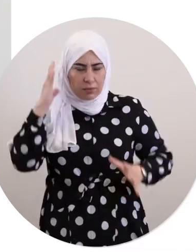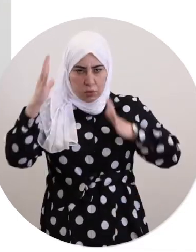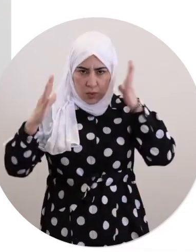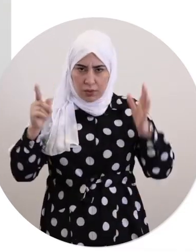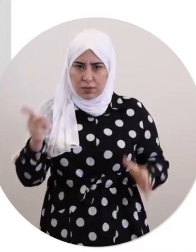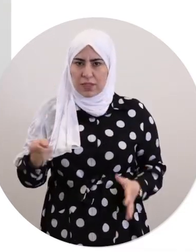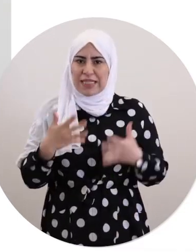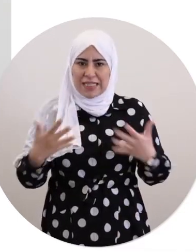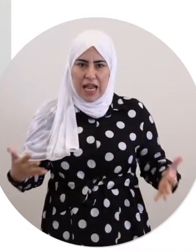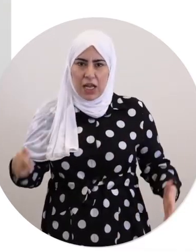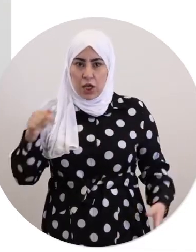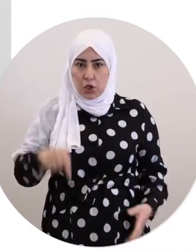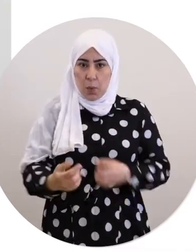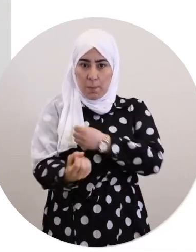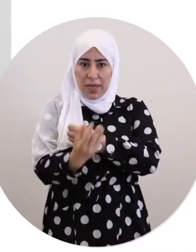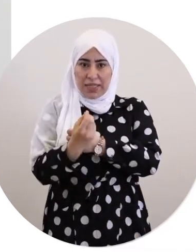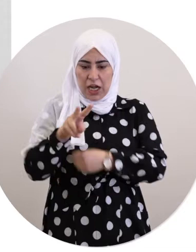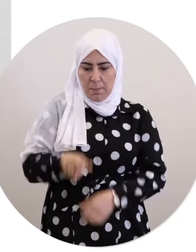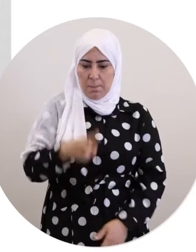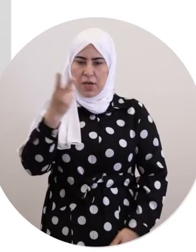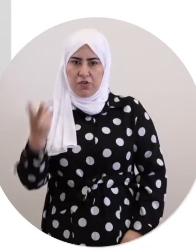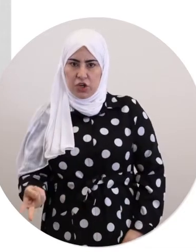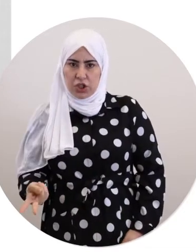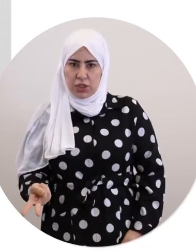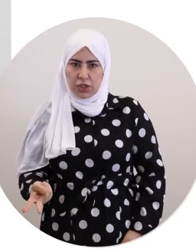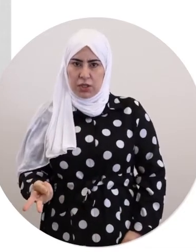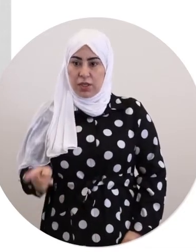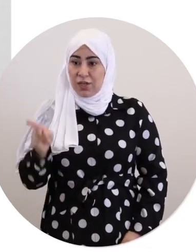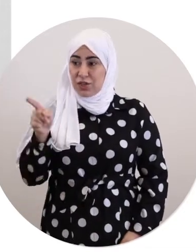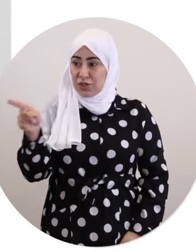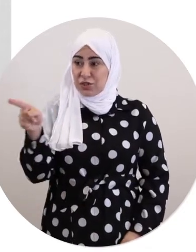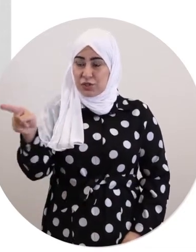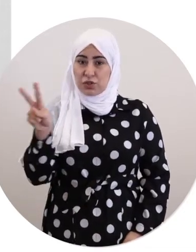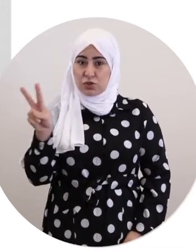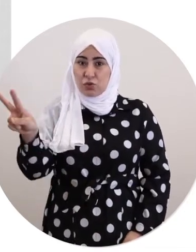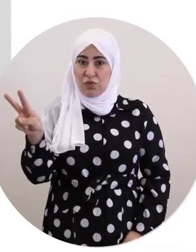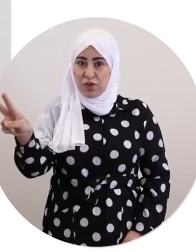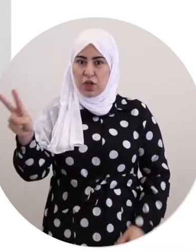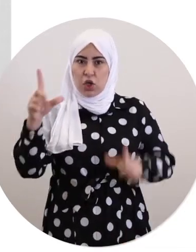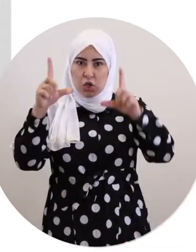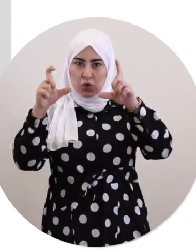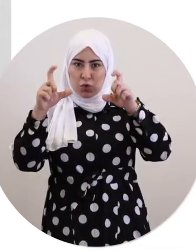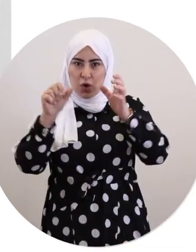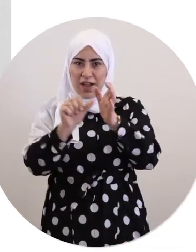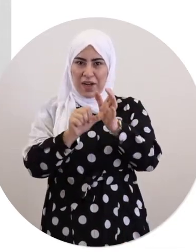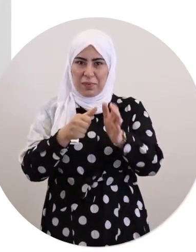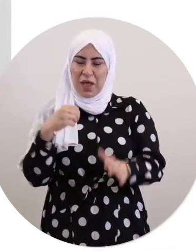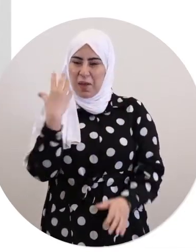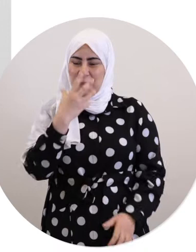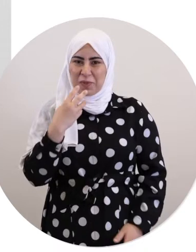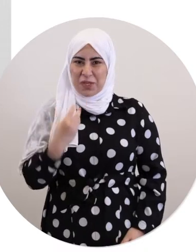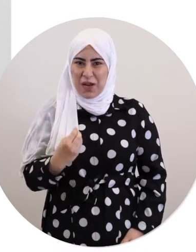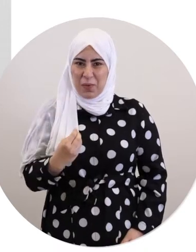very simple. Today we'll be looking at inversion. Now, look at this picture. But I'm going to start with something really